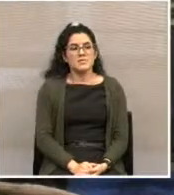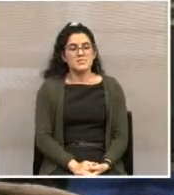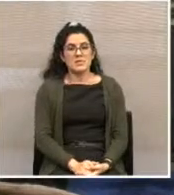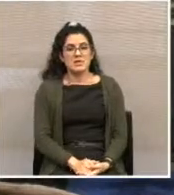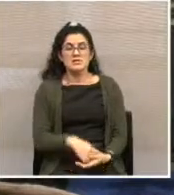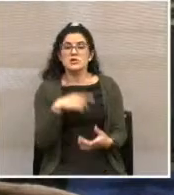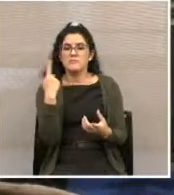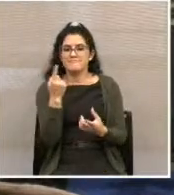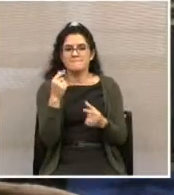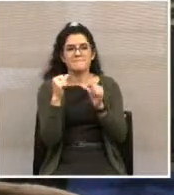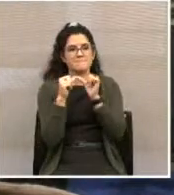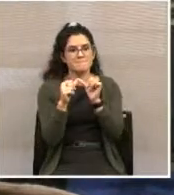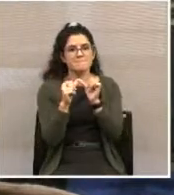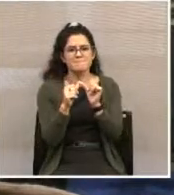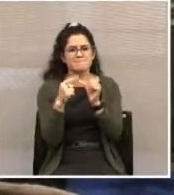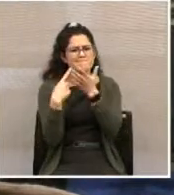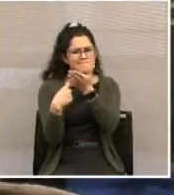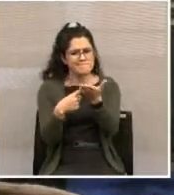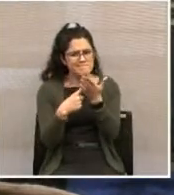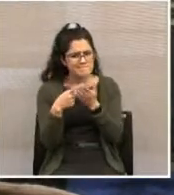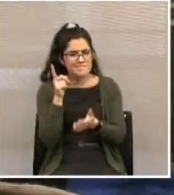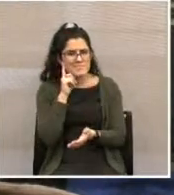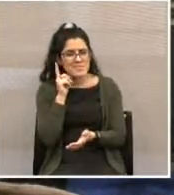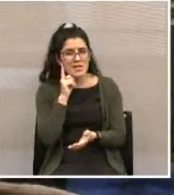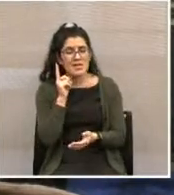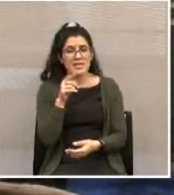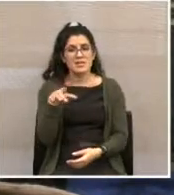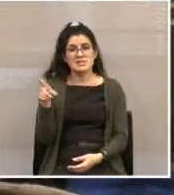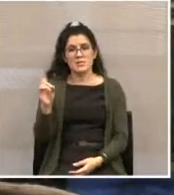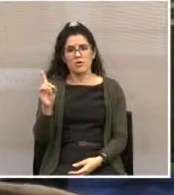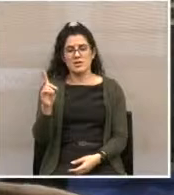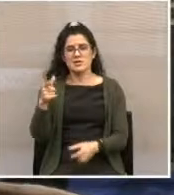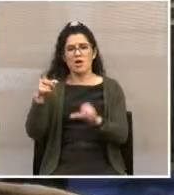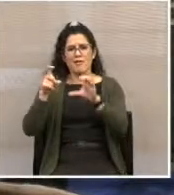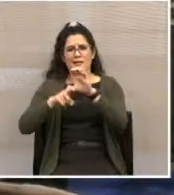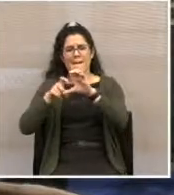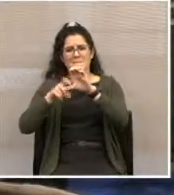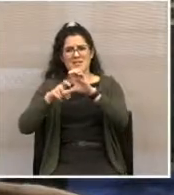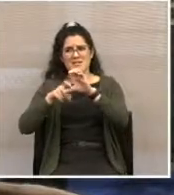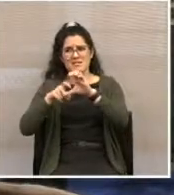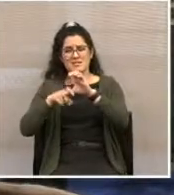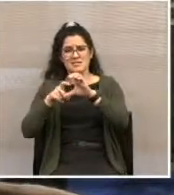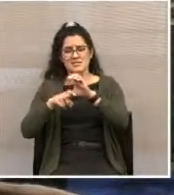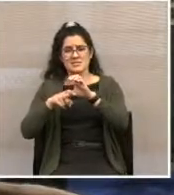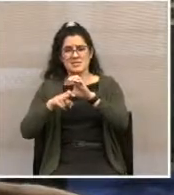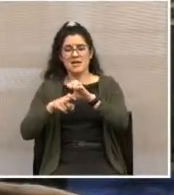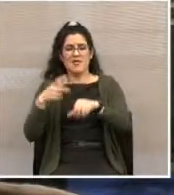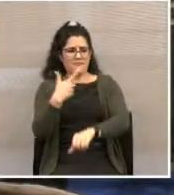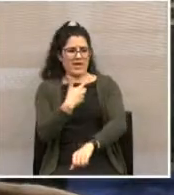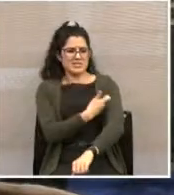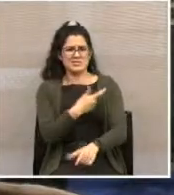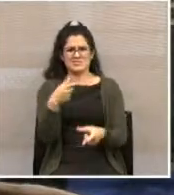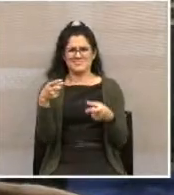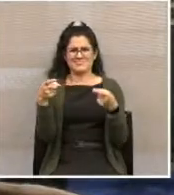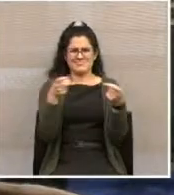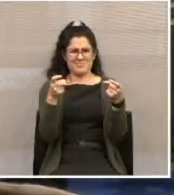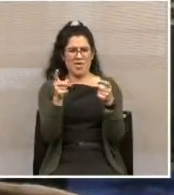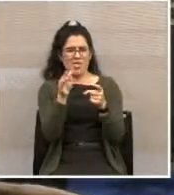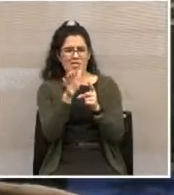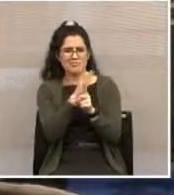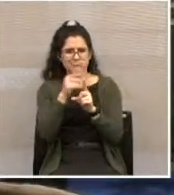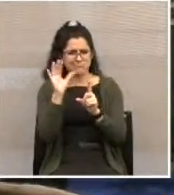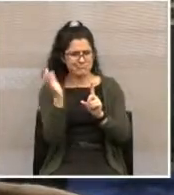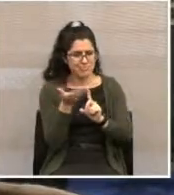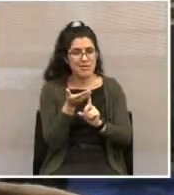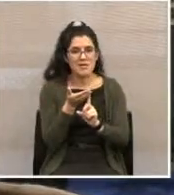continuous basis are that Democrats are communists. Vaccines are medical manipulations that are only meant to enrich Dr.